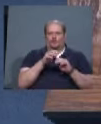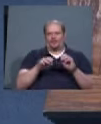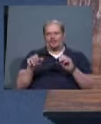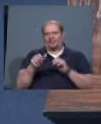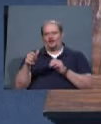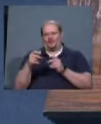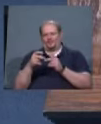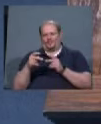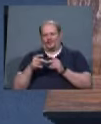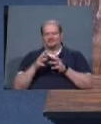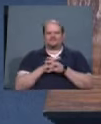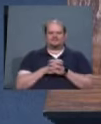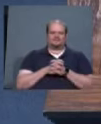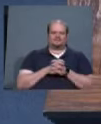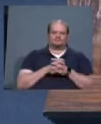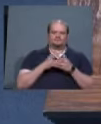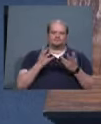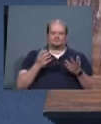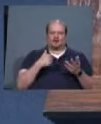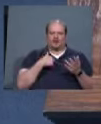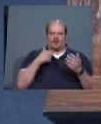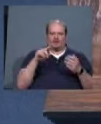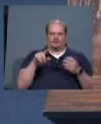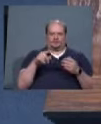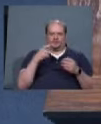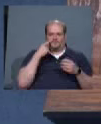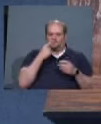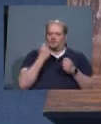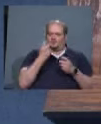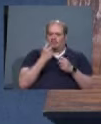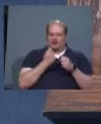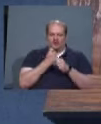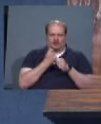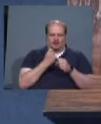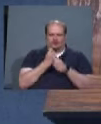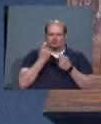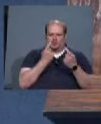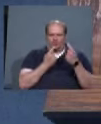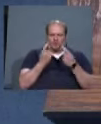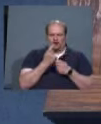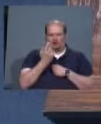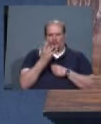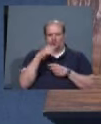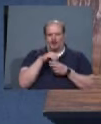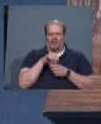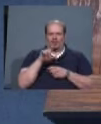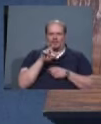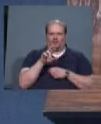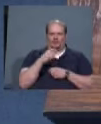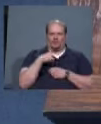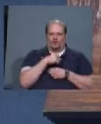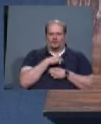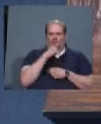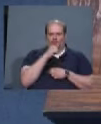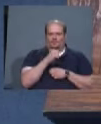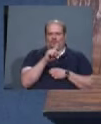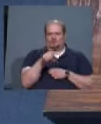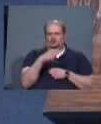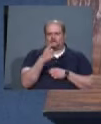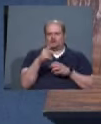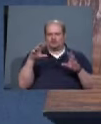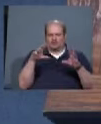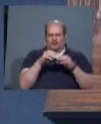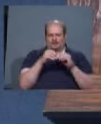else. I have just for years and years wondered why in Little Rock we won't just